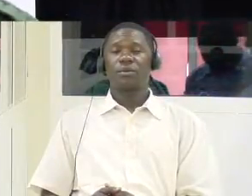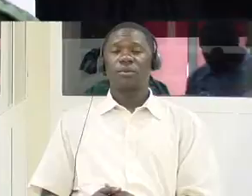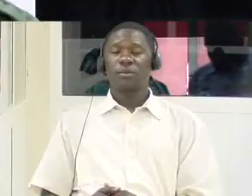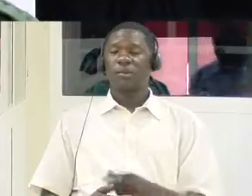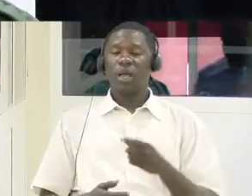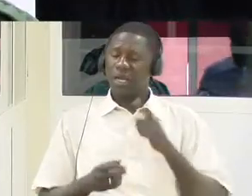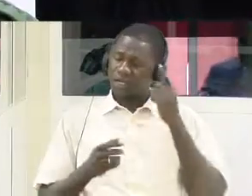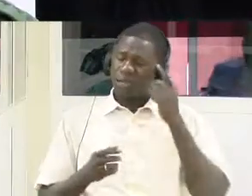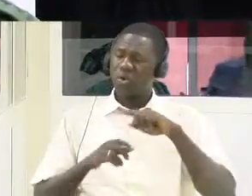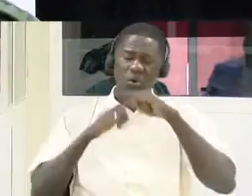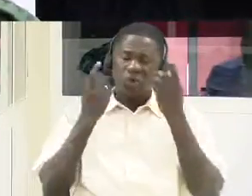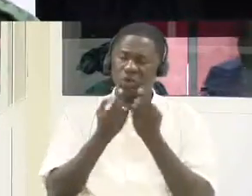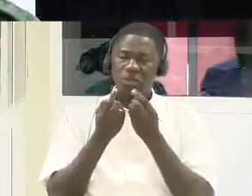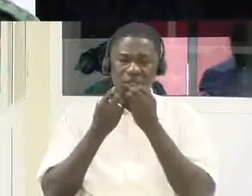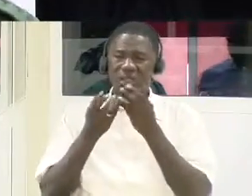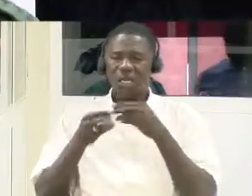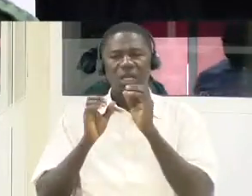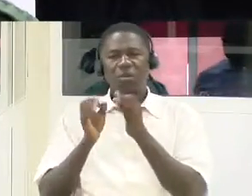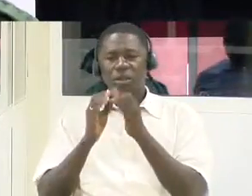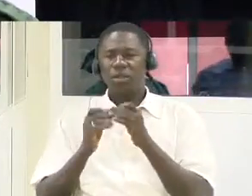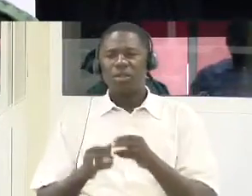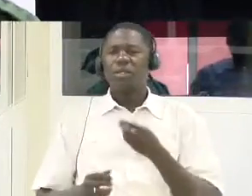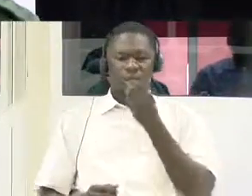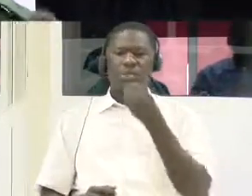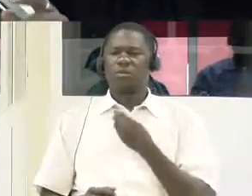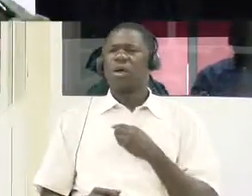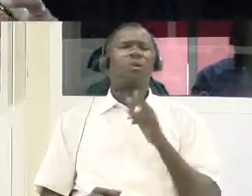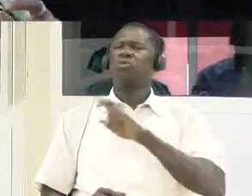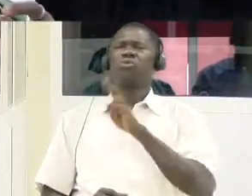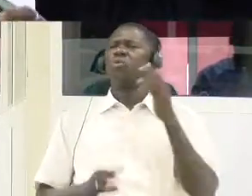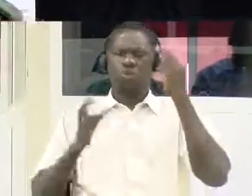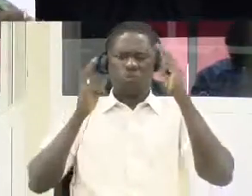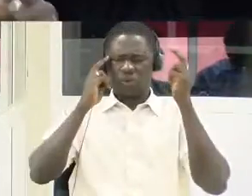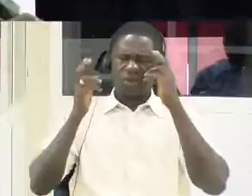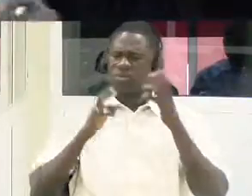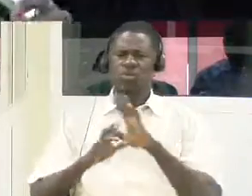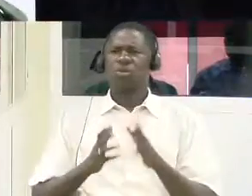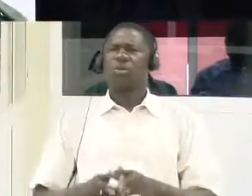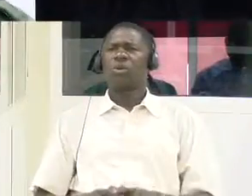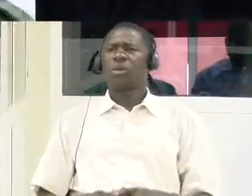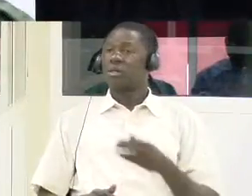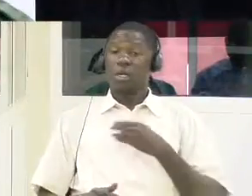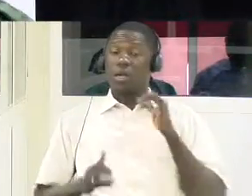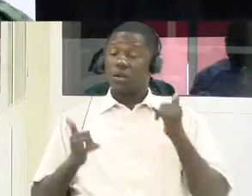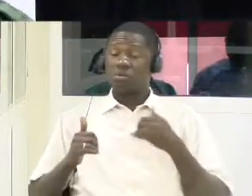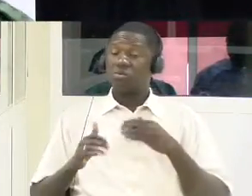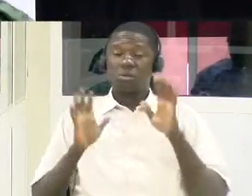worry. We have more than enough weapons. But right now, as things are, we must know who is who first."